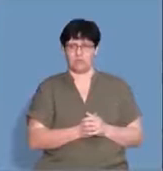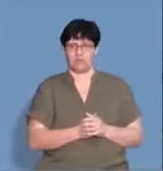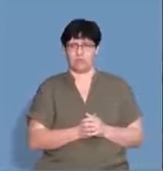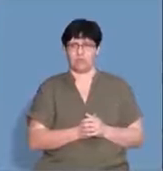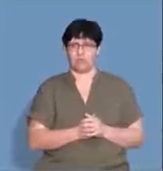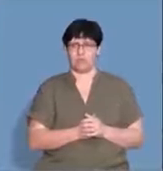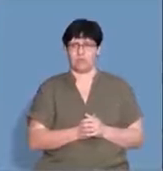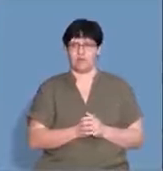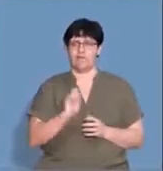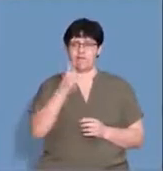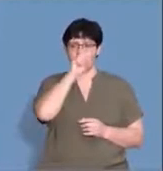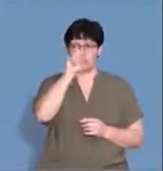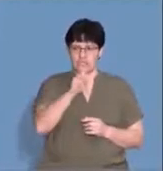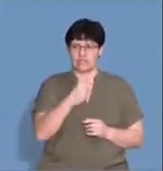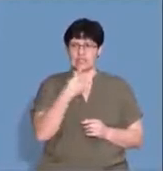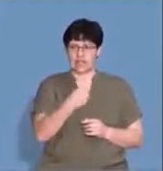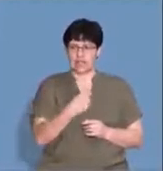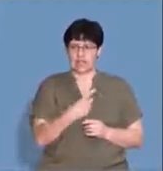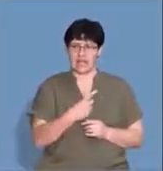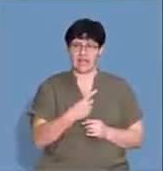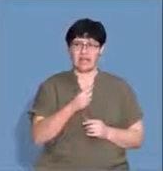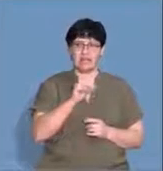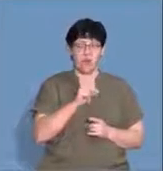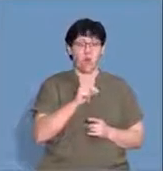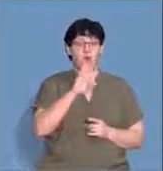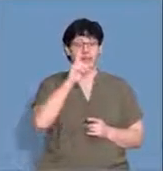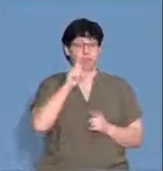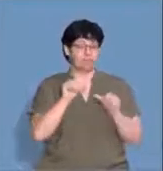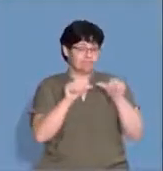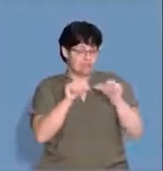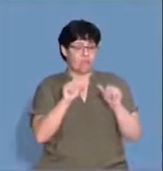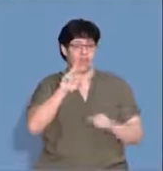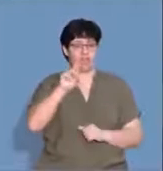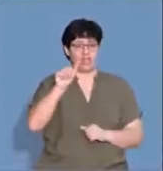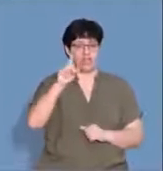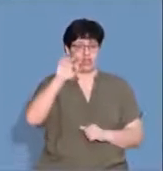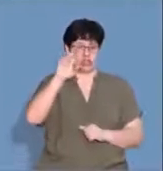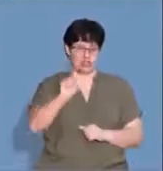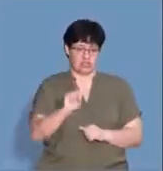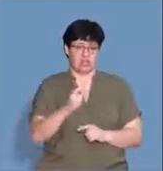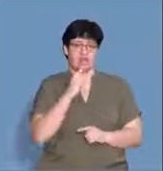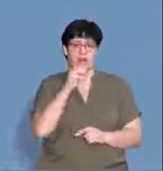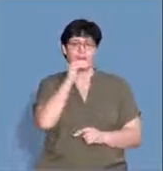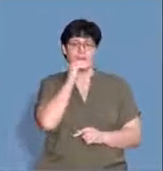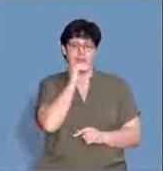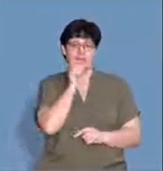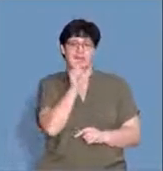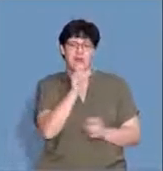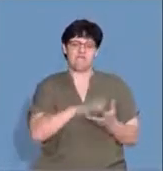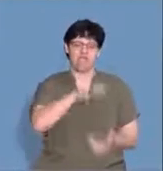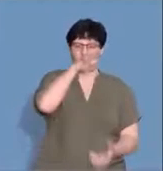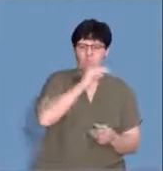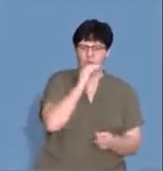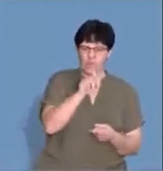now. Because the first question says, write down the dimensions of the radius. Then explain the meaning of the term